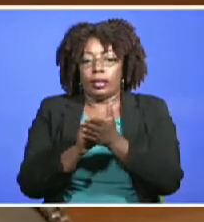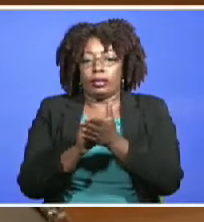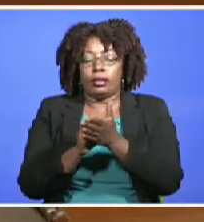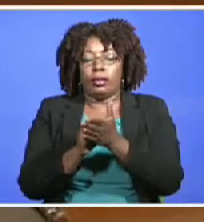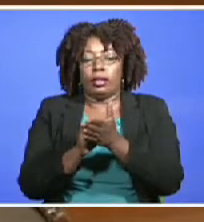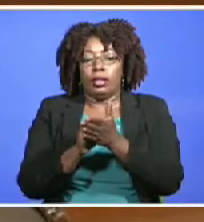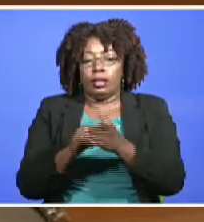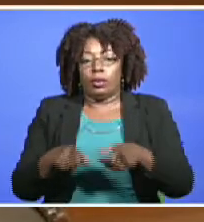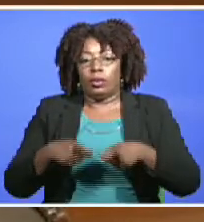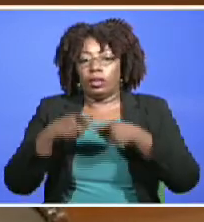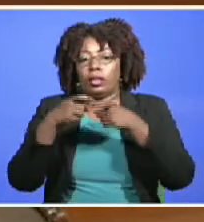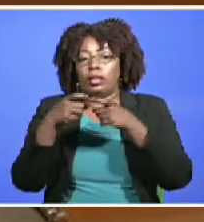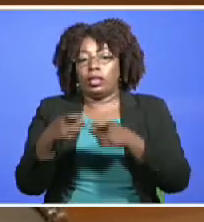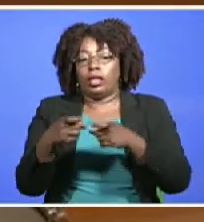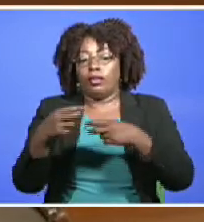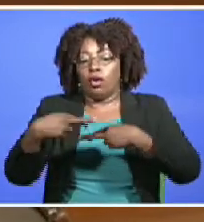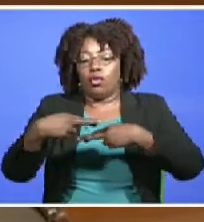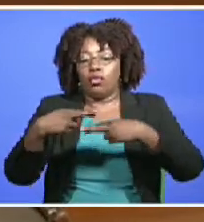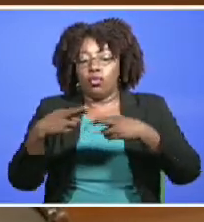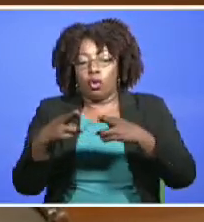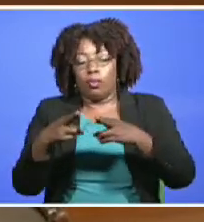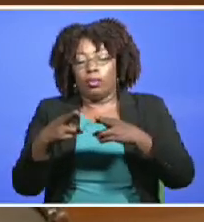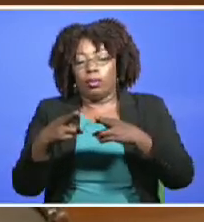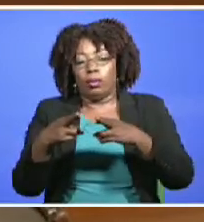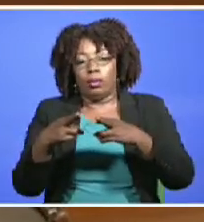be providing room on board,